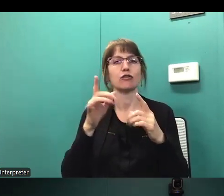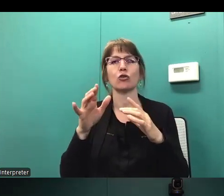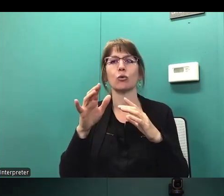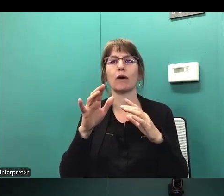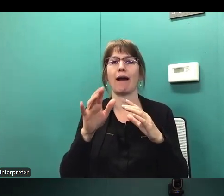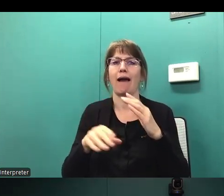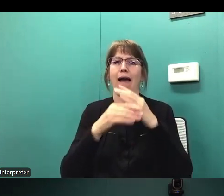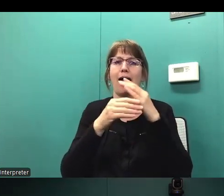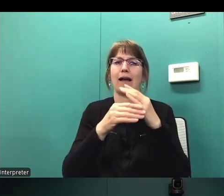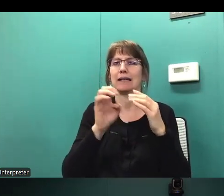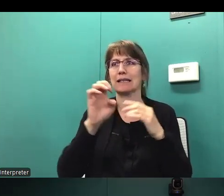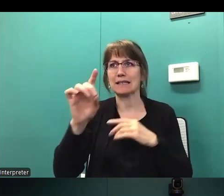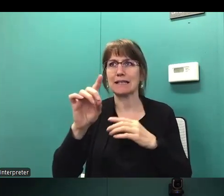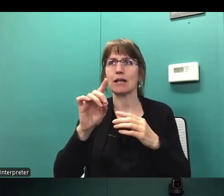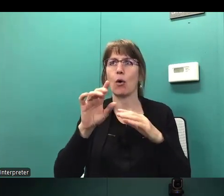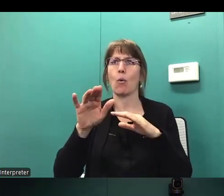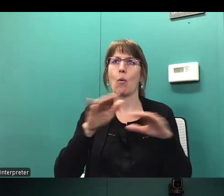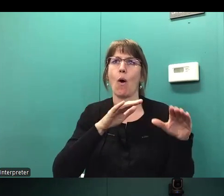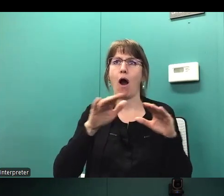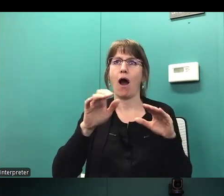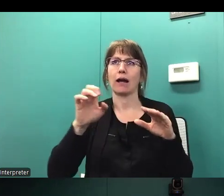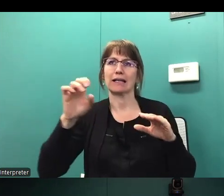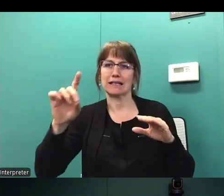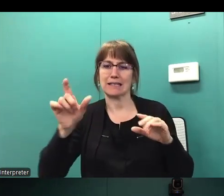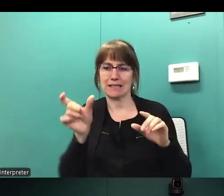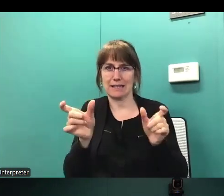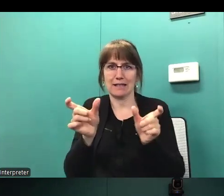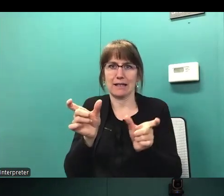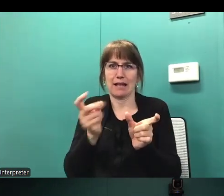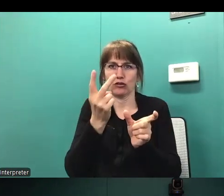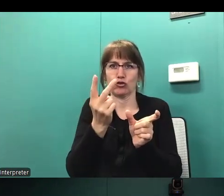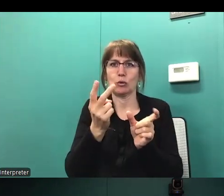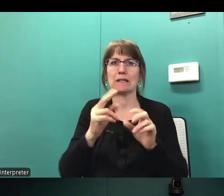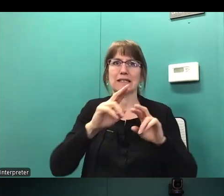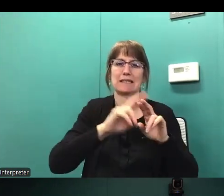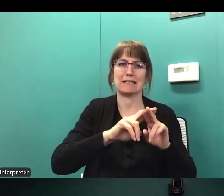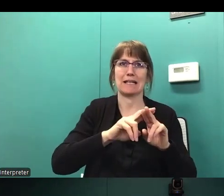would become 2, or sitting would be 2.